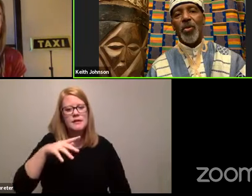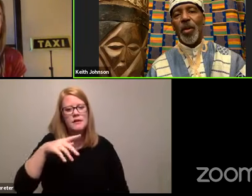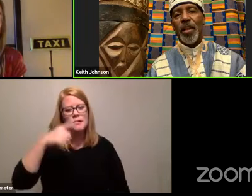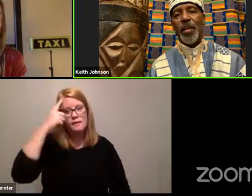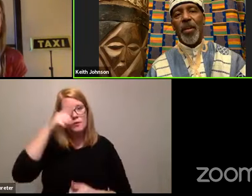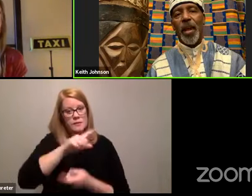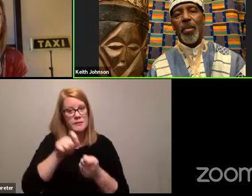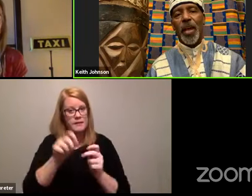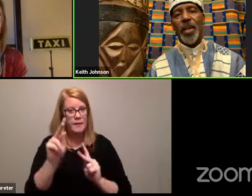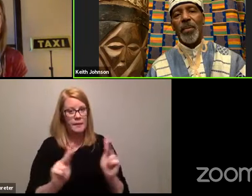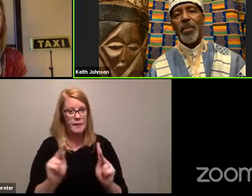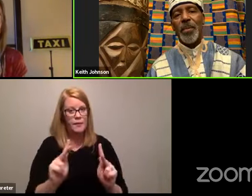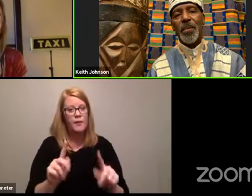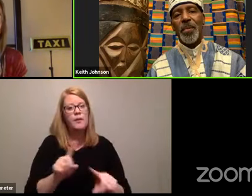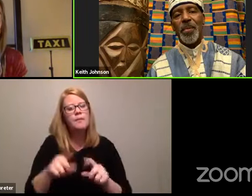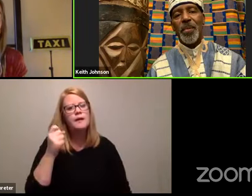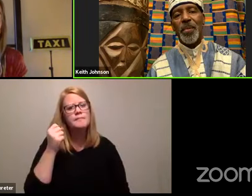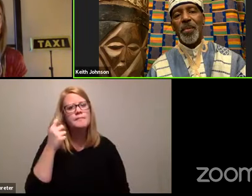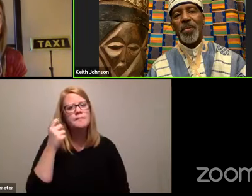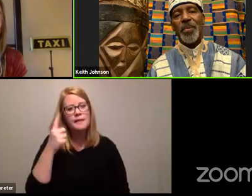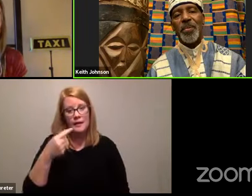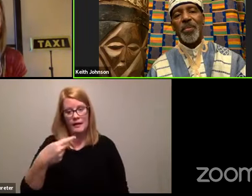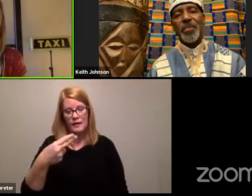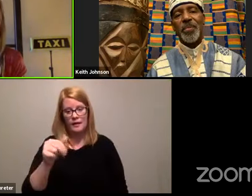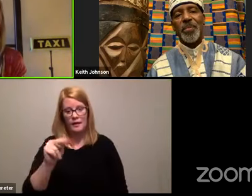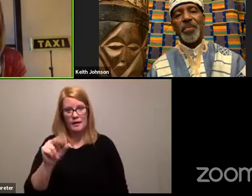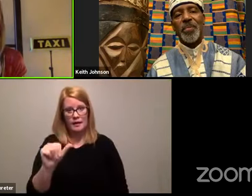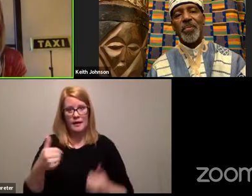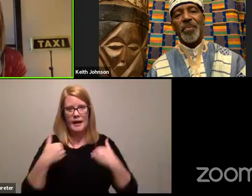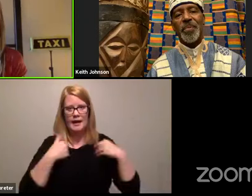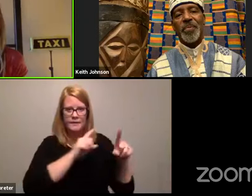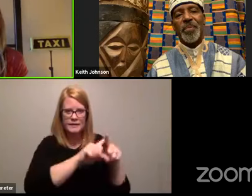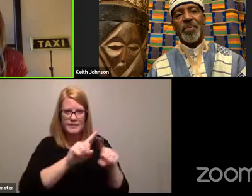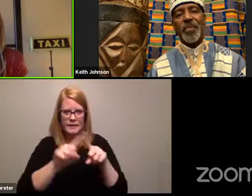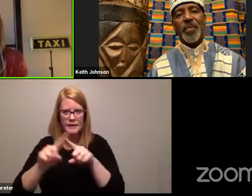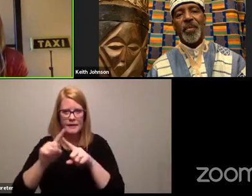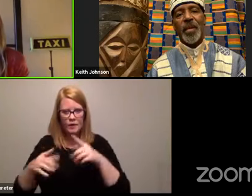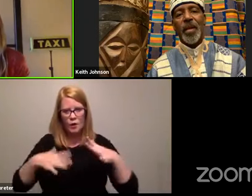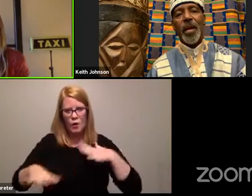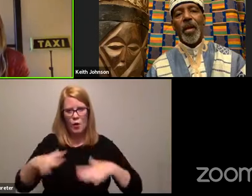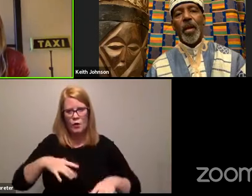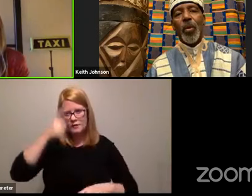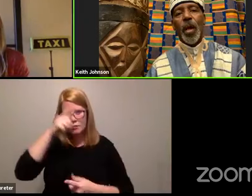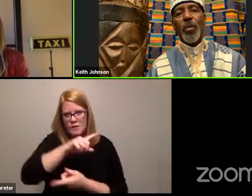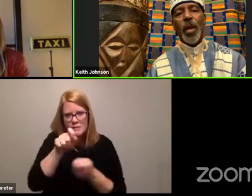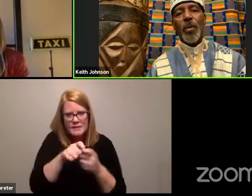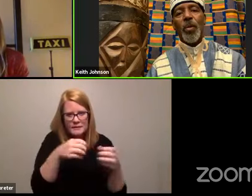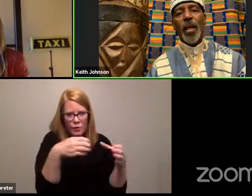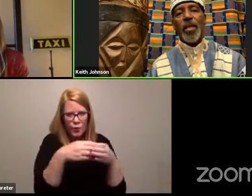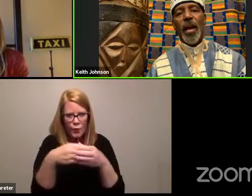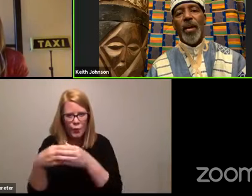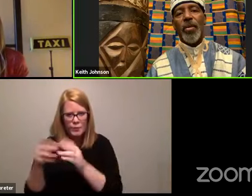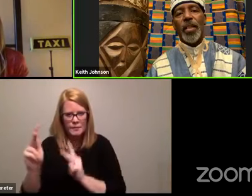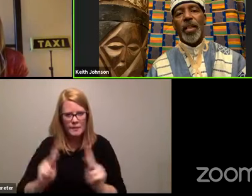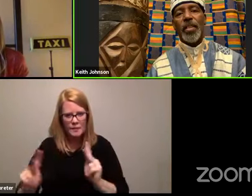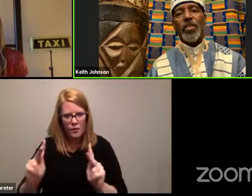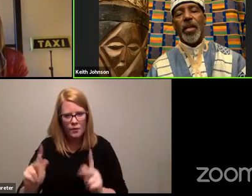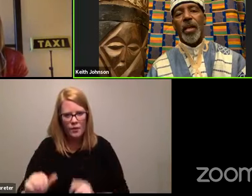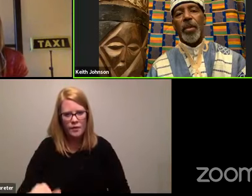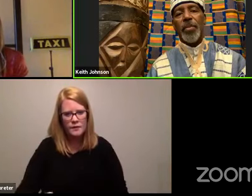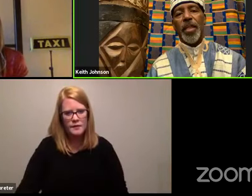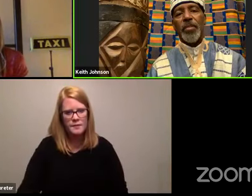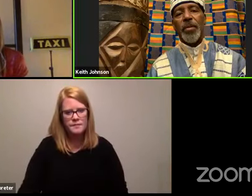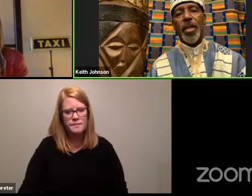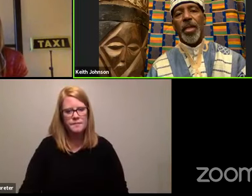tribe to wear that fabric. And what about what you're wearing now? Well, what I'm wearing now is